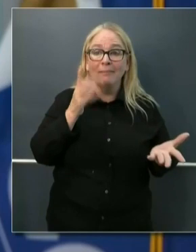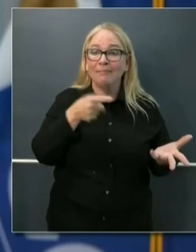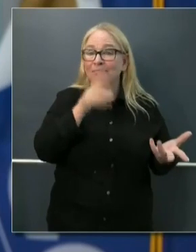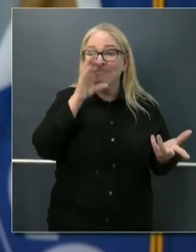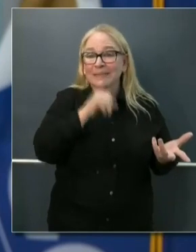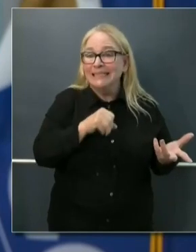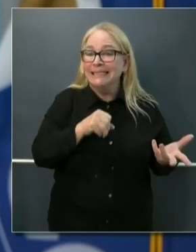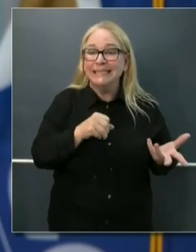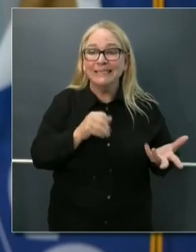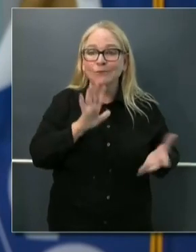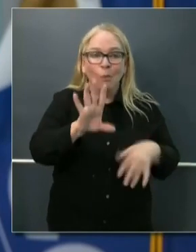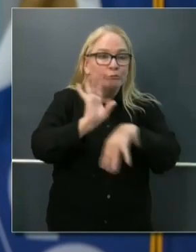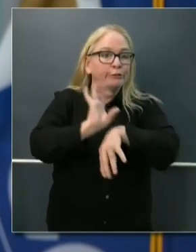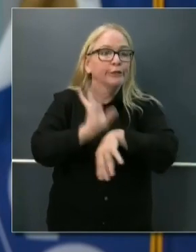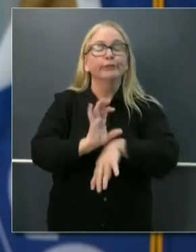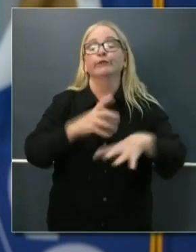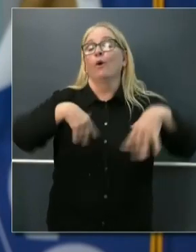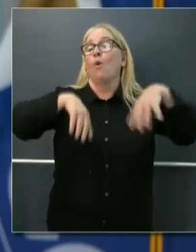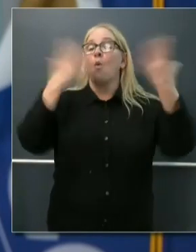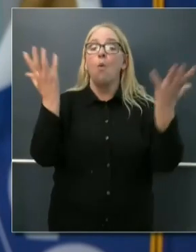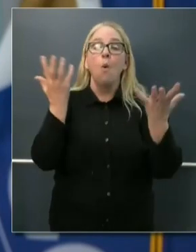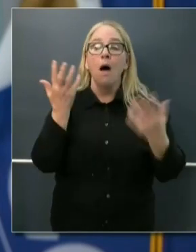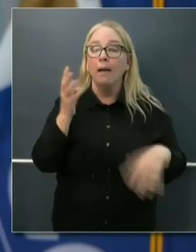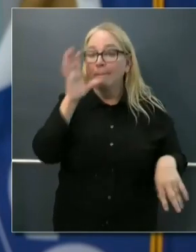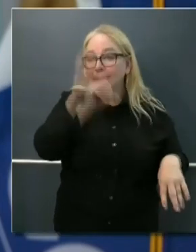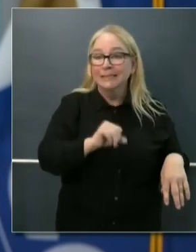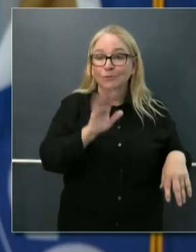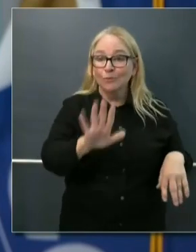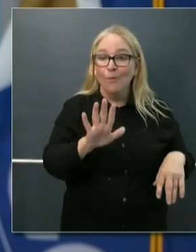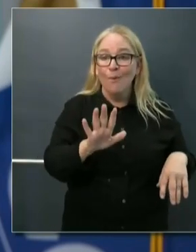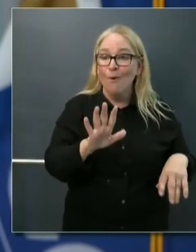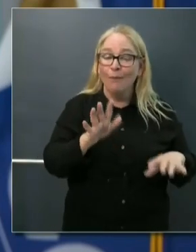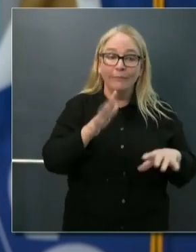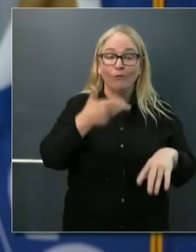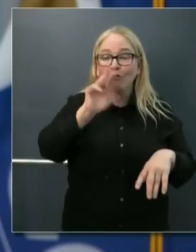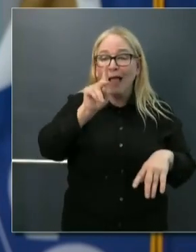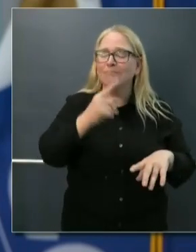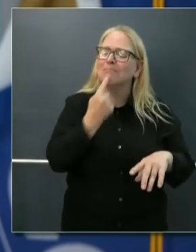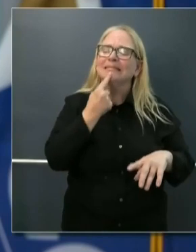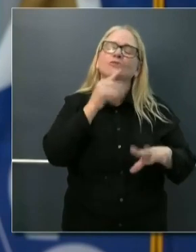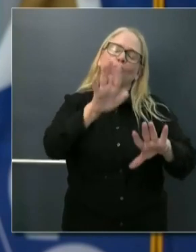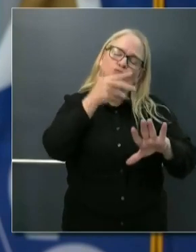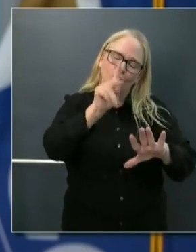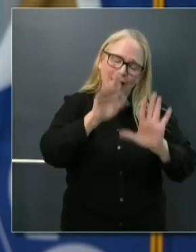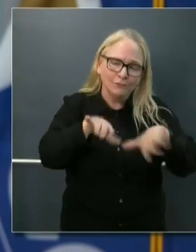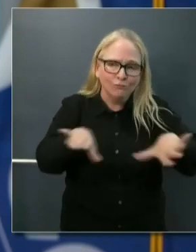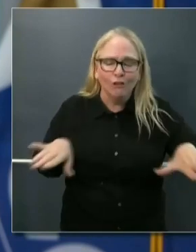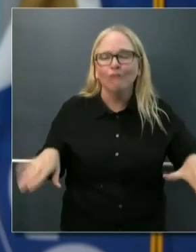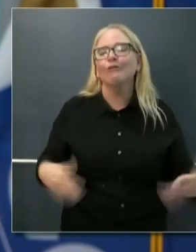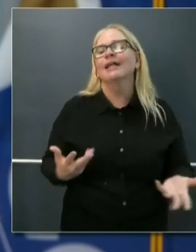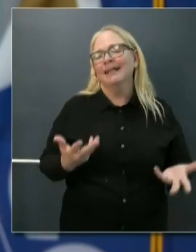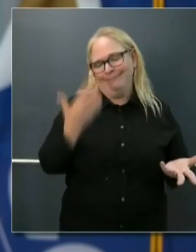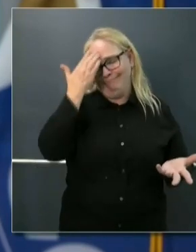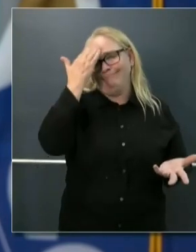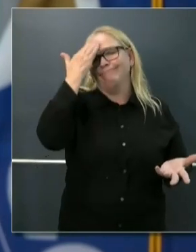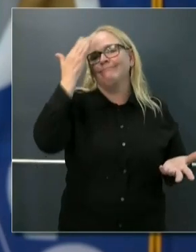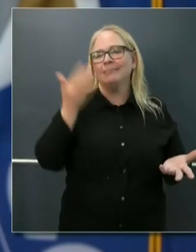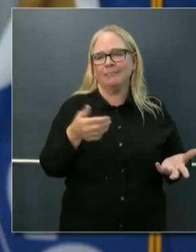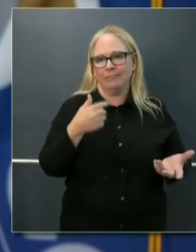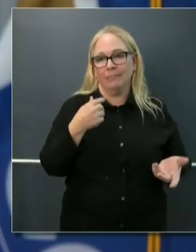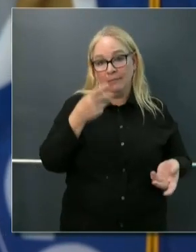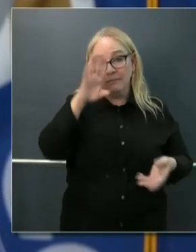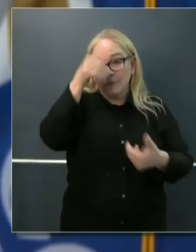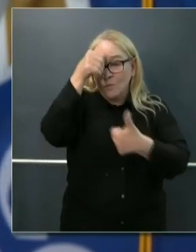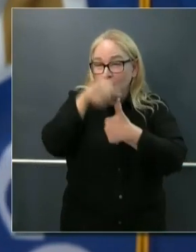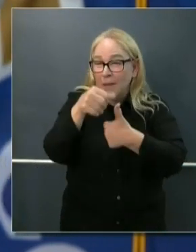of worship in this holy month. You're missing your grandchildren. We see you. We see you. And tragically, we remember all of those who